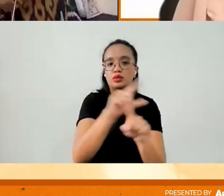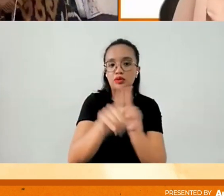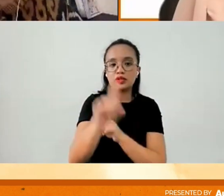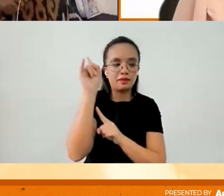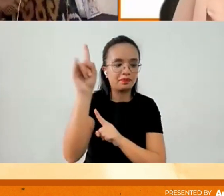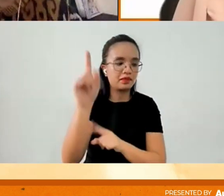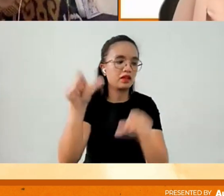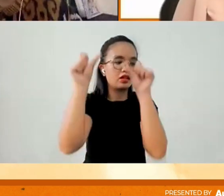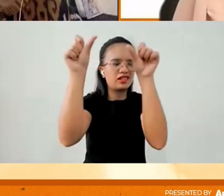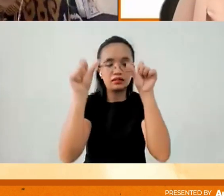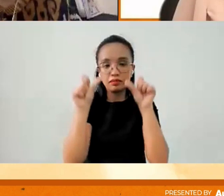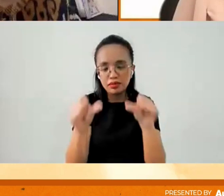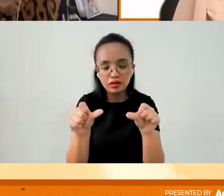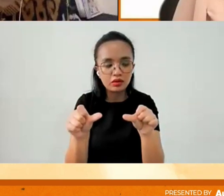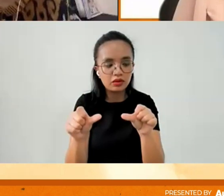post